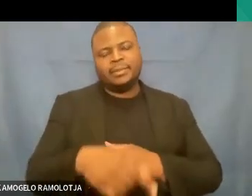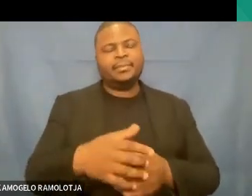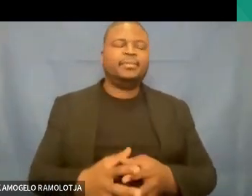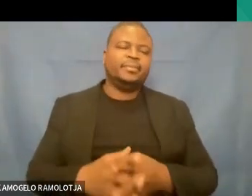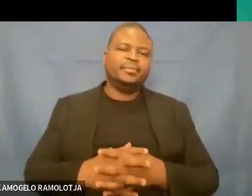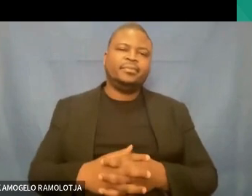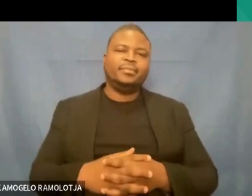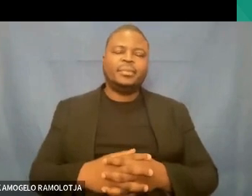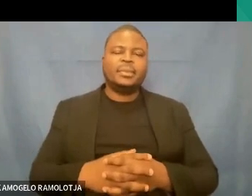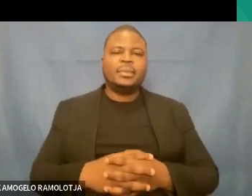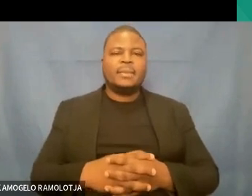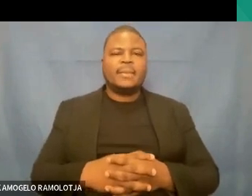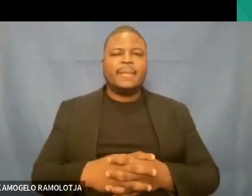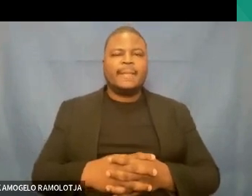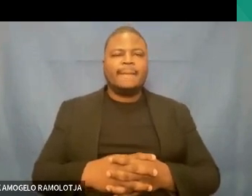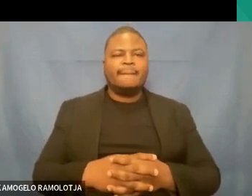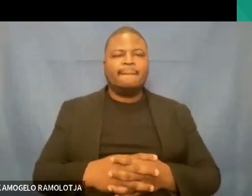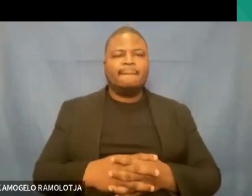slide.